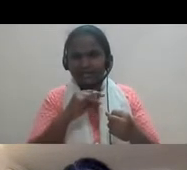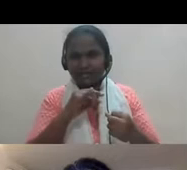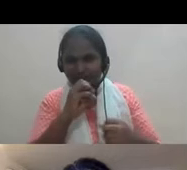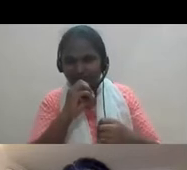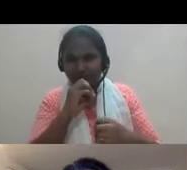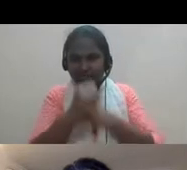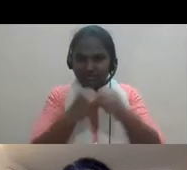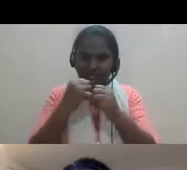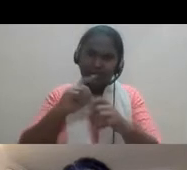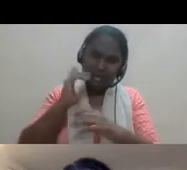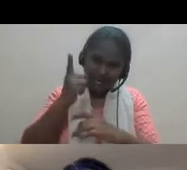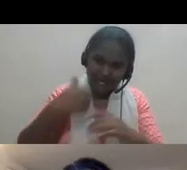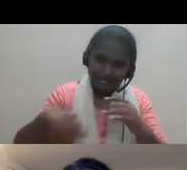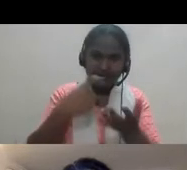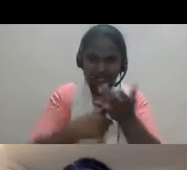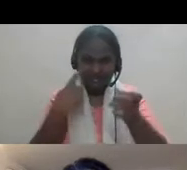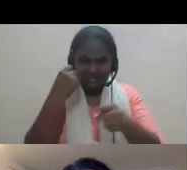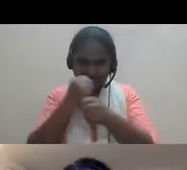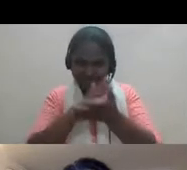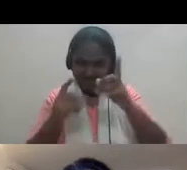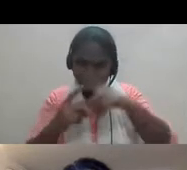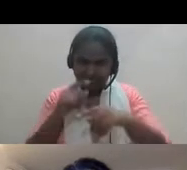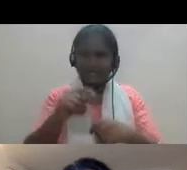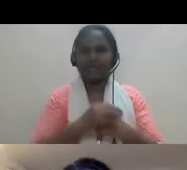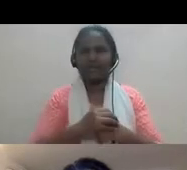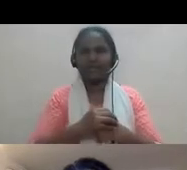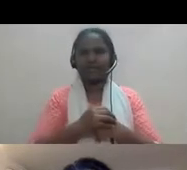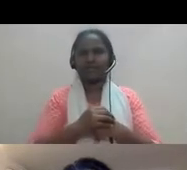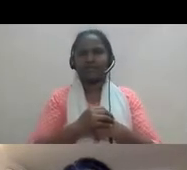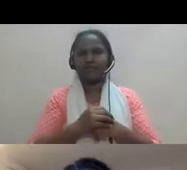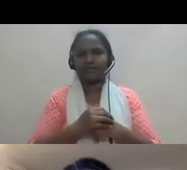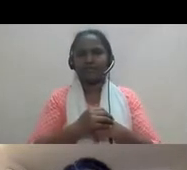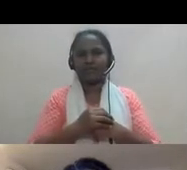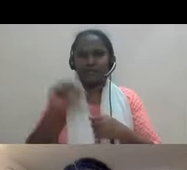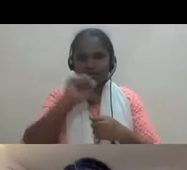60 years later on the right, as you see here.